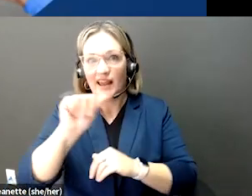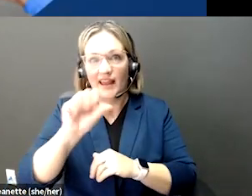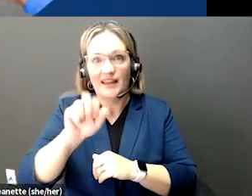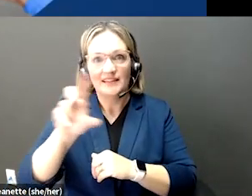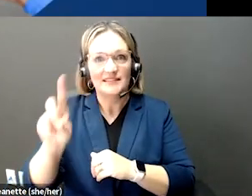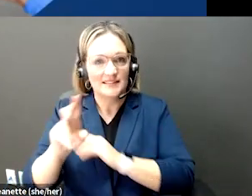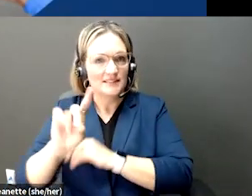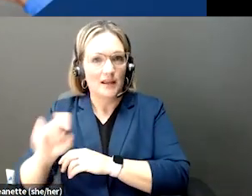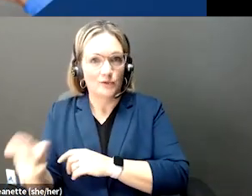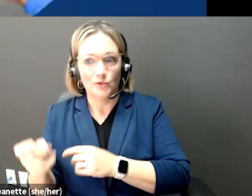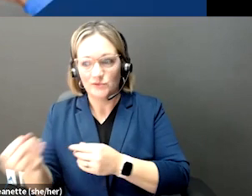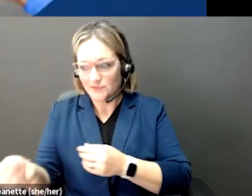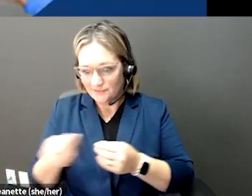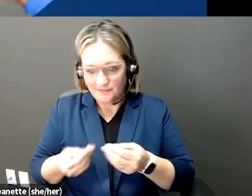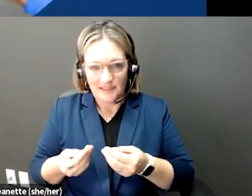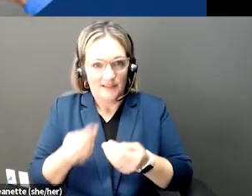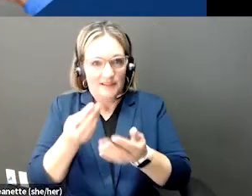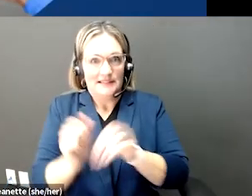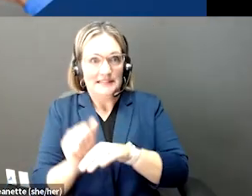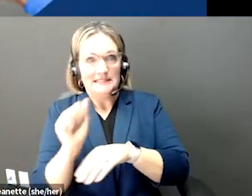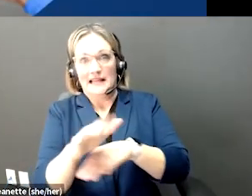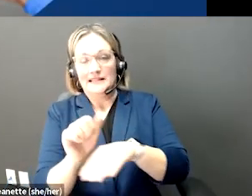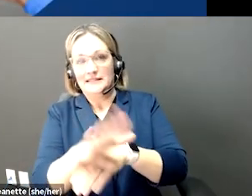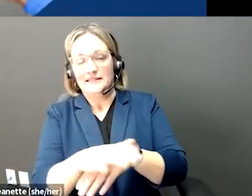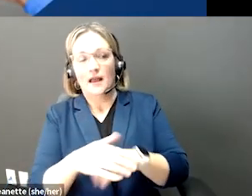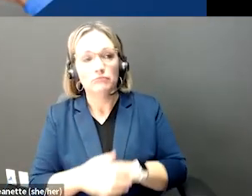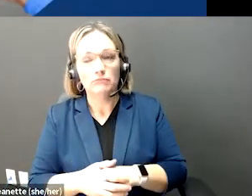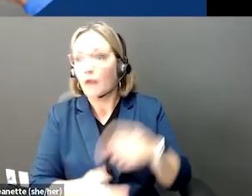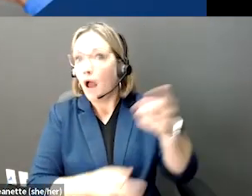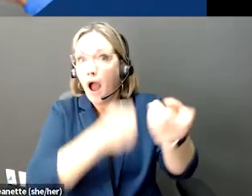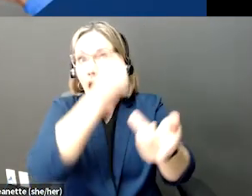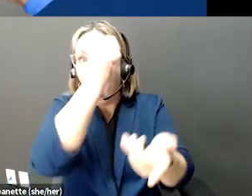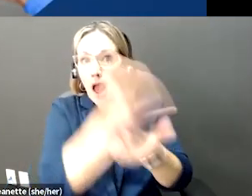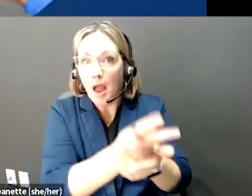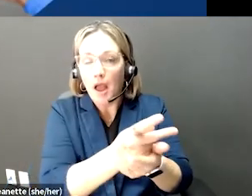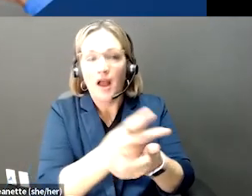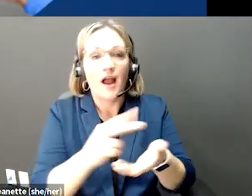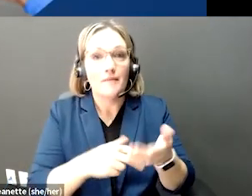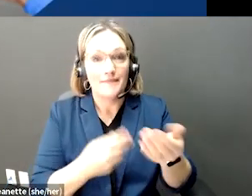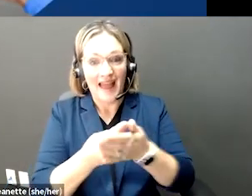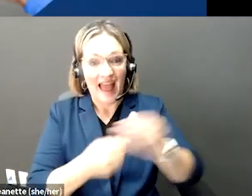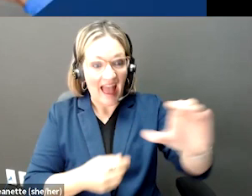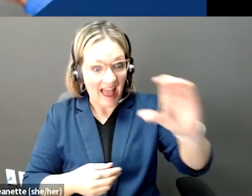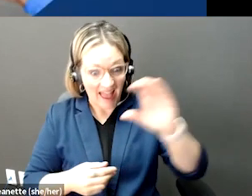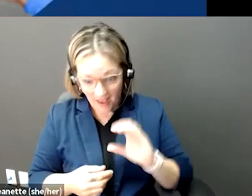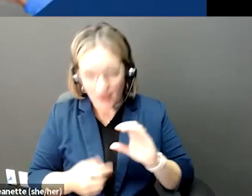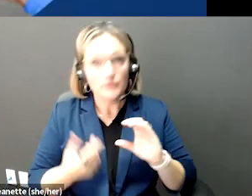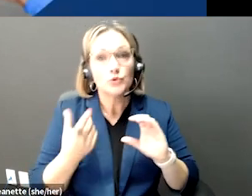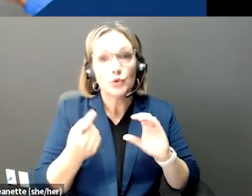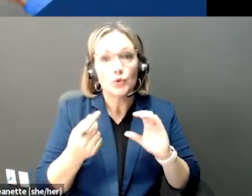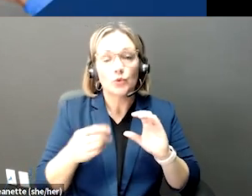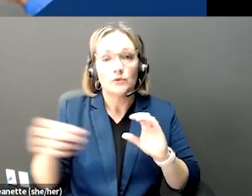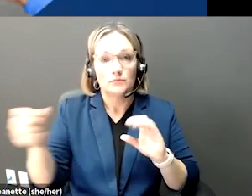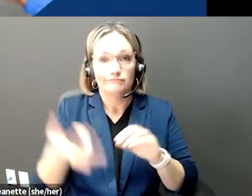began receiving funding, I was able to increase Ethan's speech therapy to weekly sessions. I was able to get a tutor that came to our